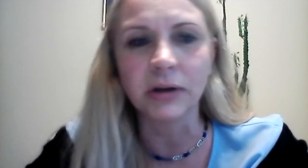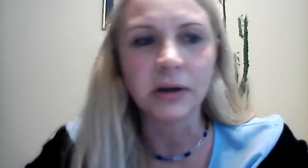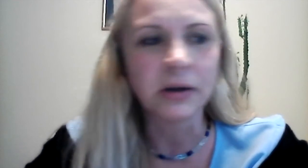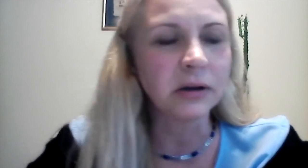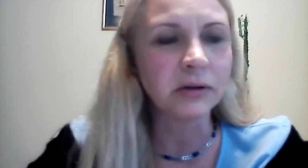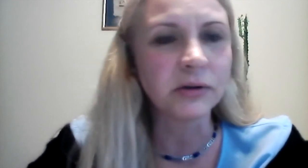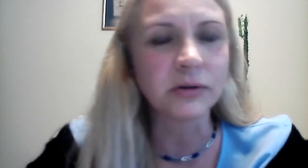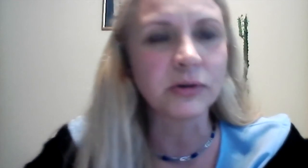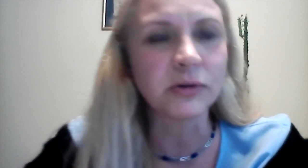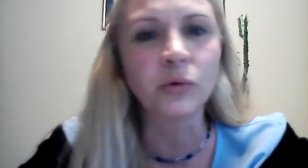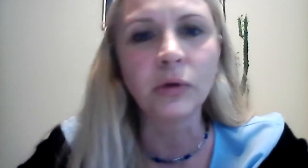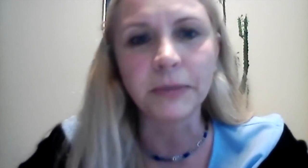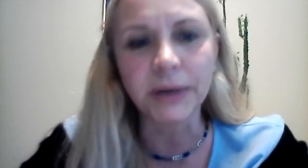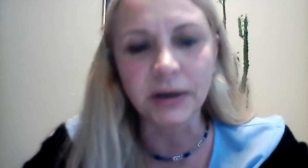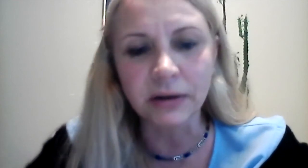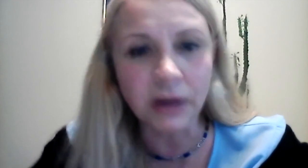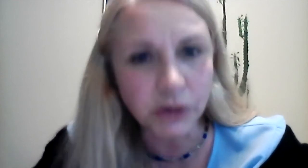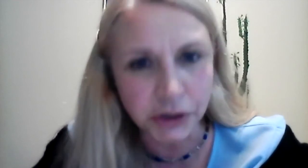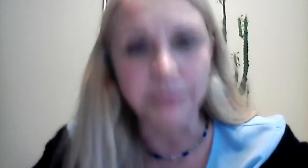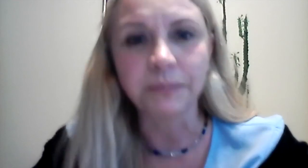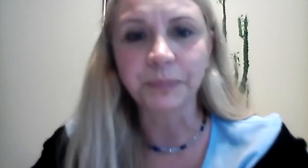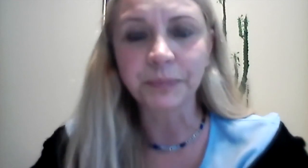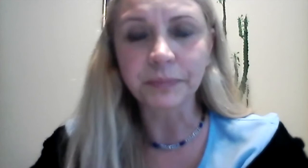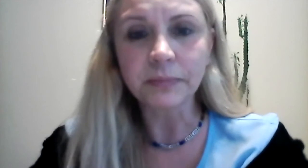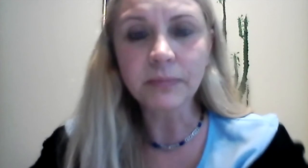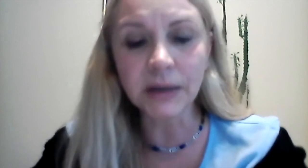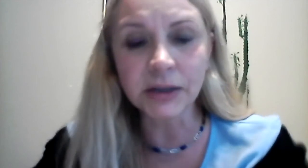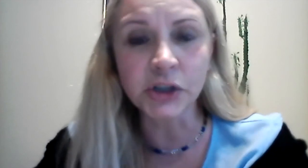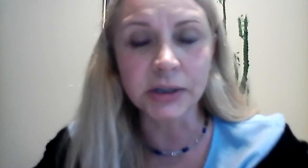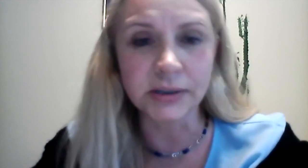on school culture,